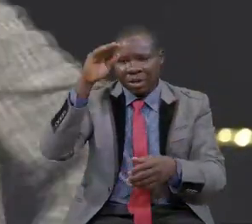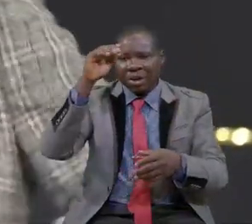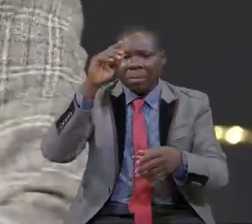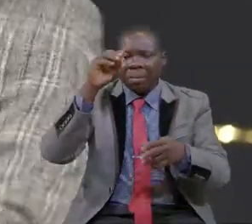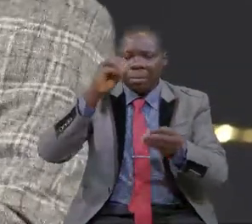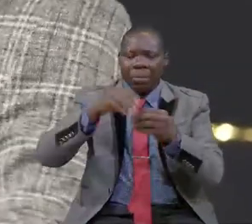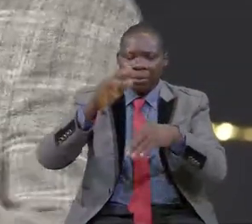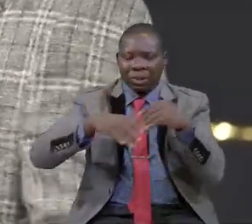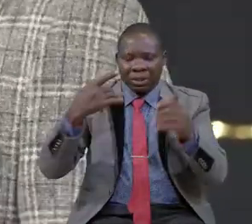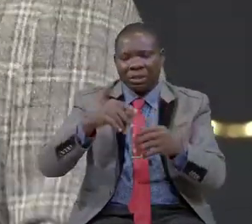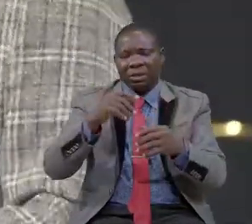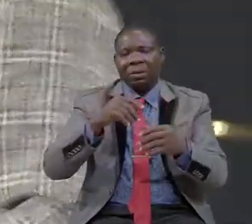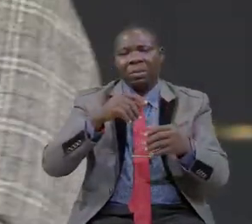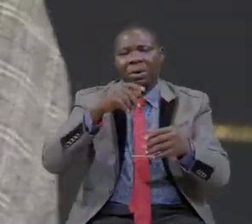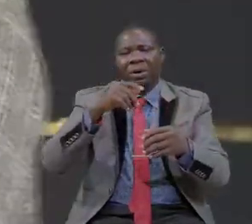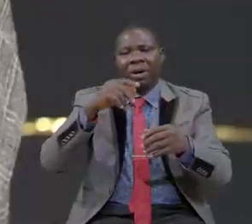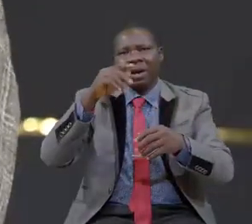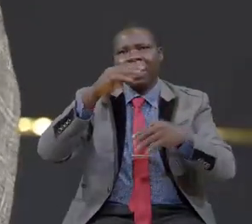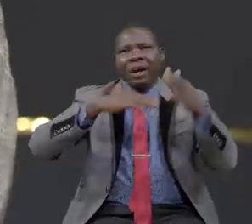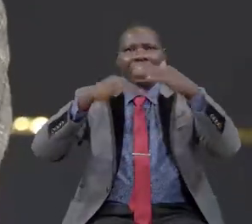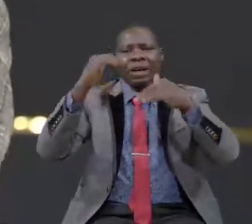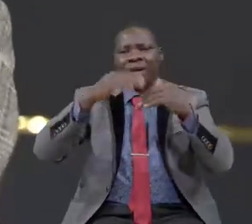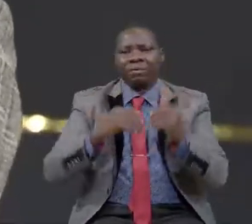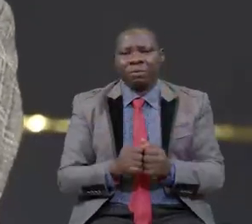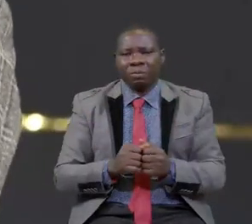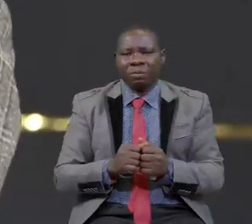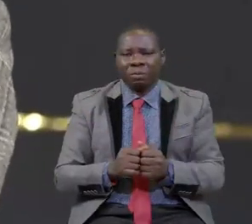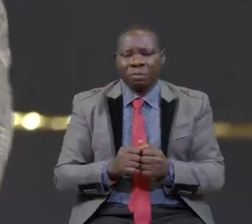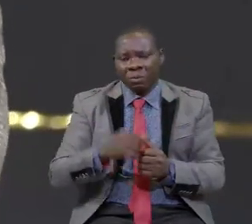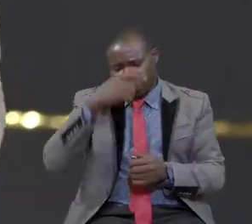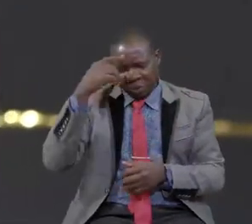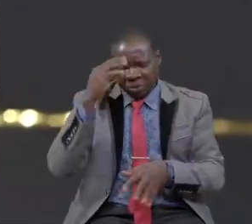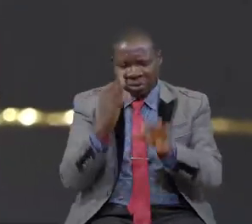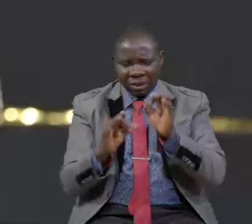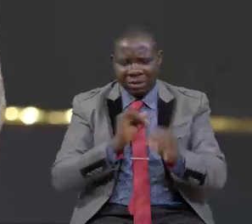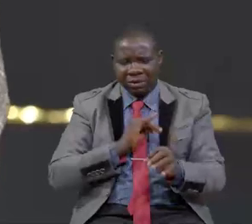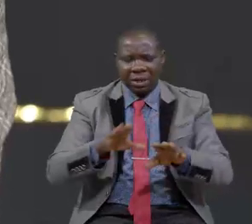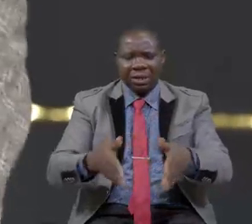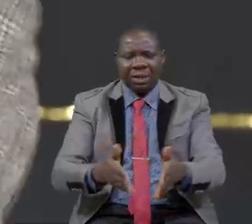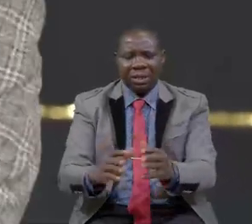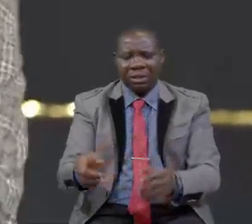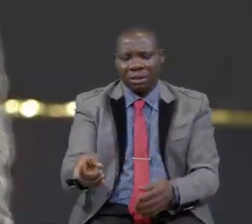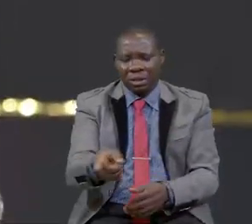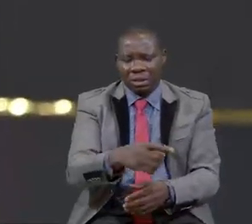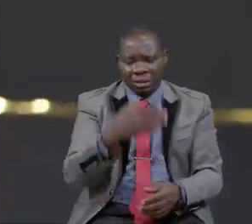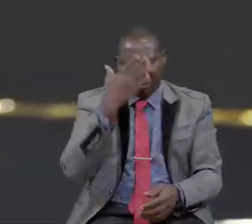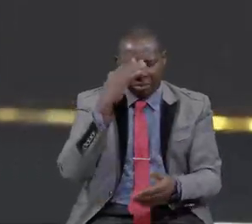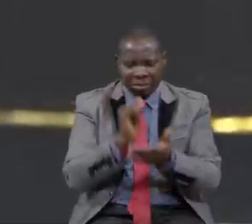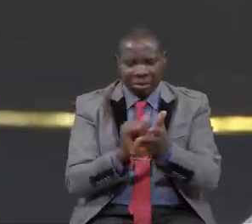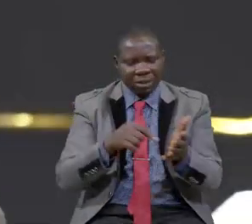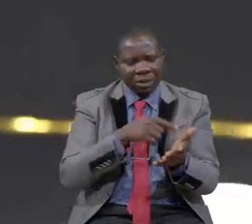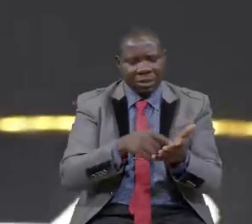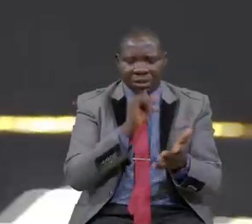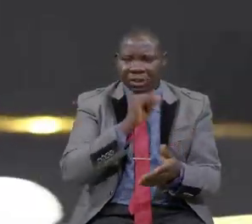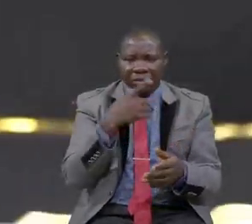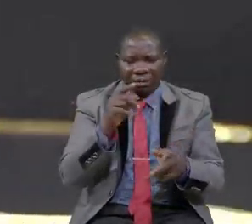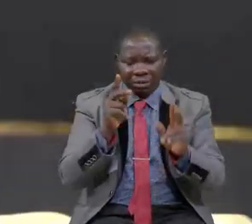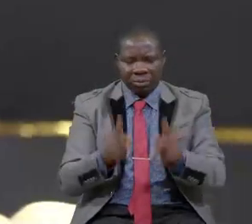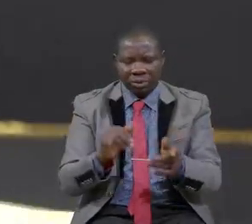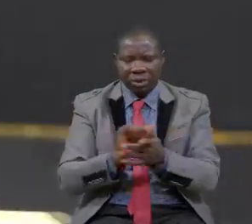so, because now, if I let them know that this is who I am, this is what